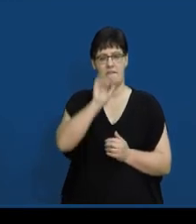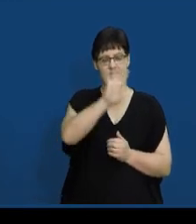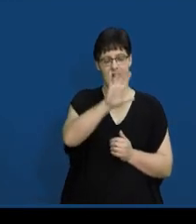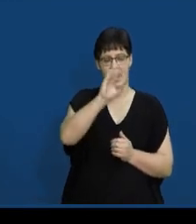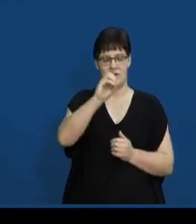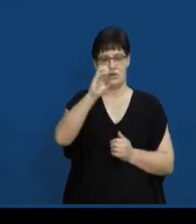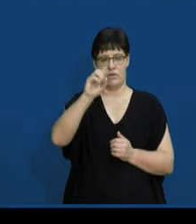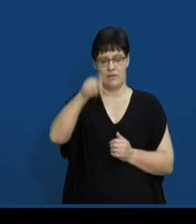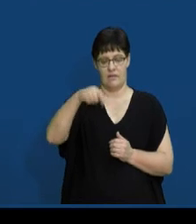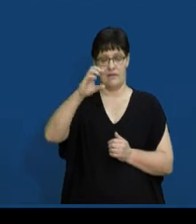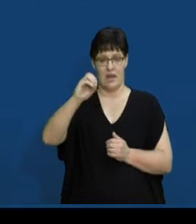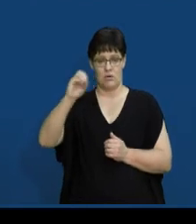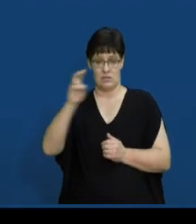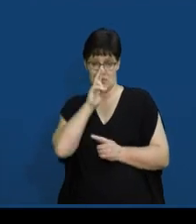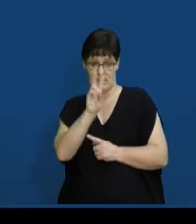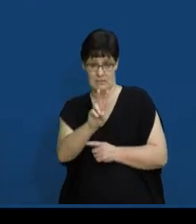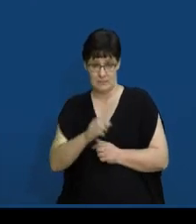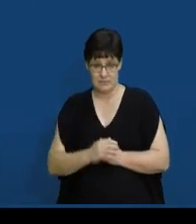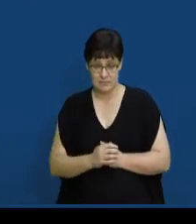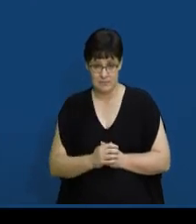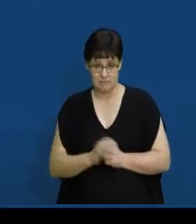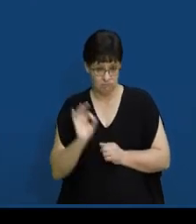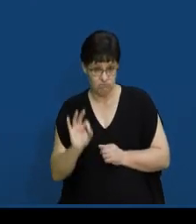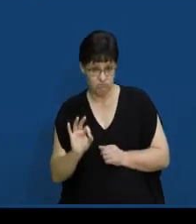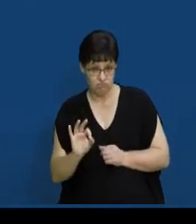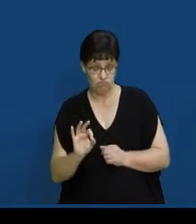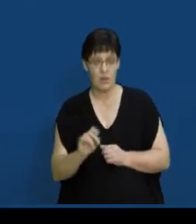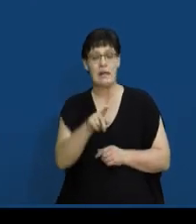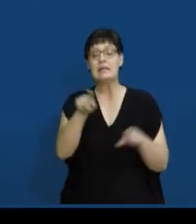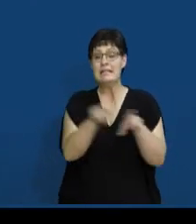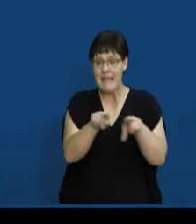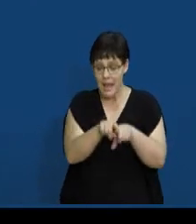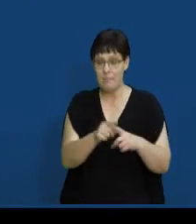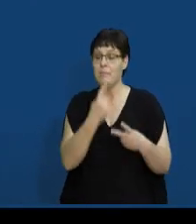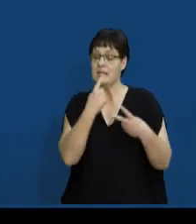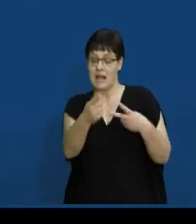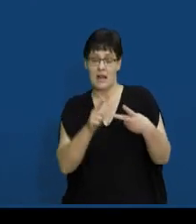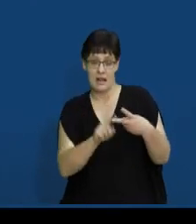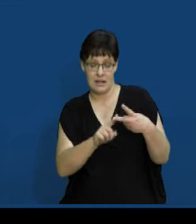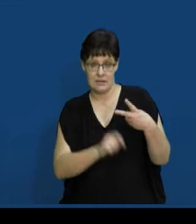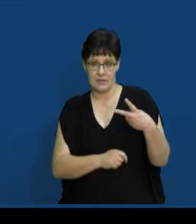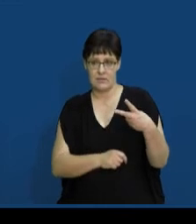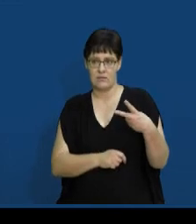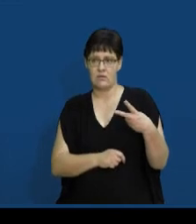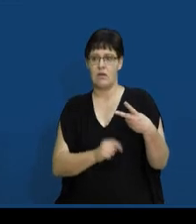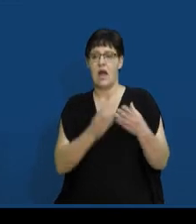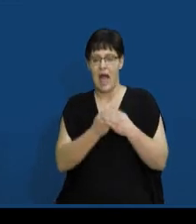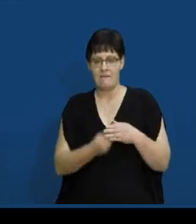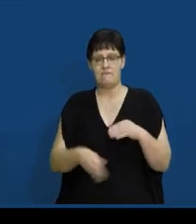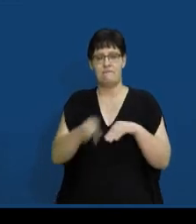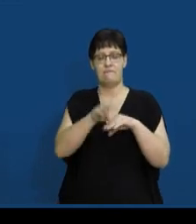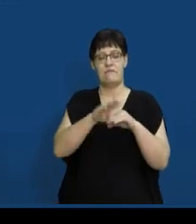500,000, as you can see, right? You are also told that it has an